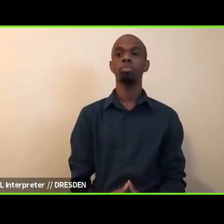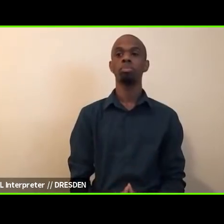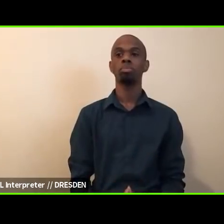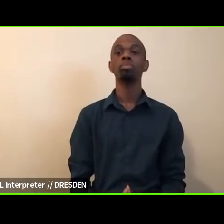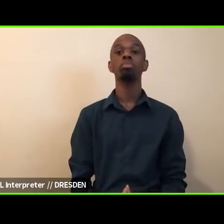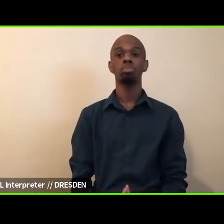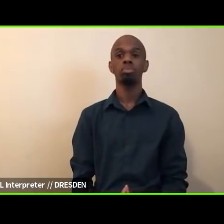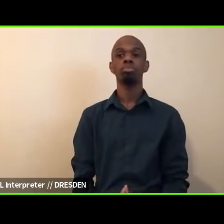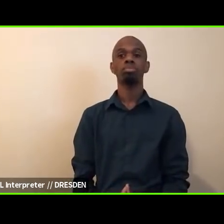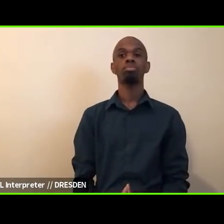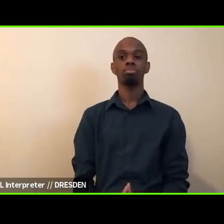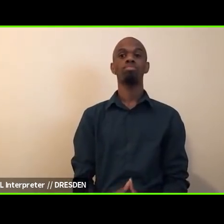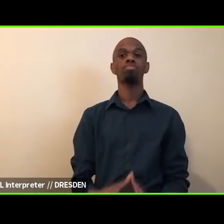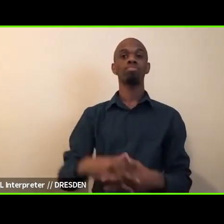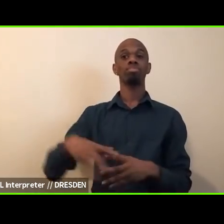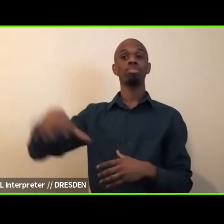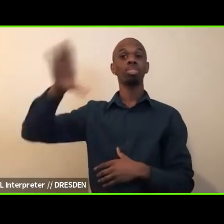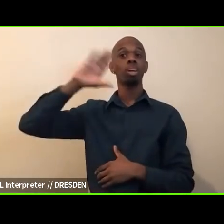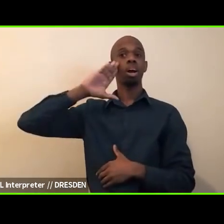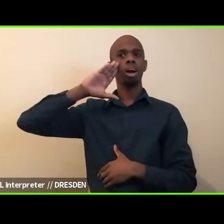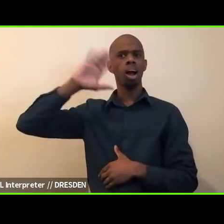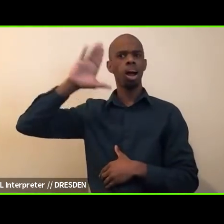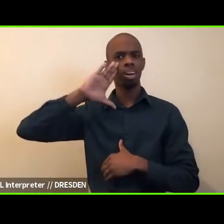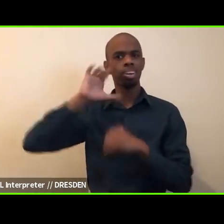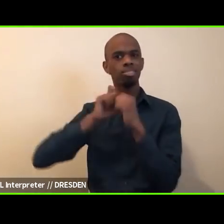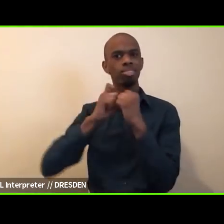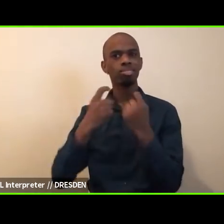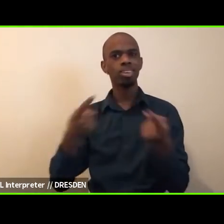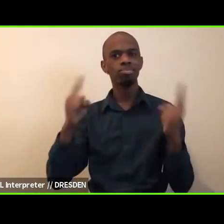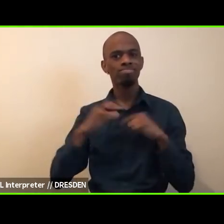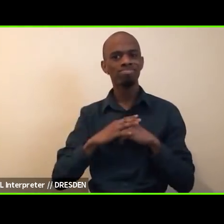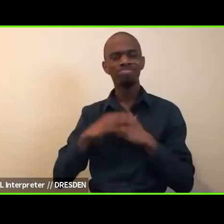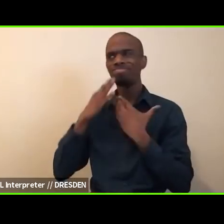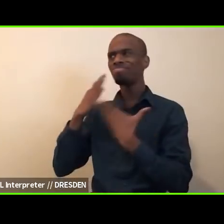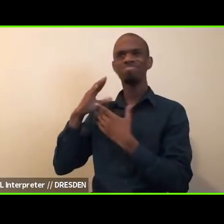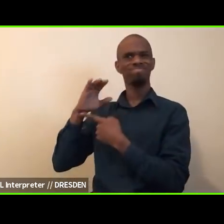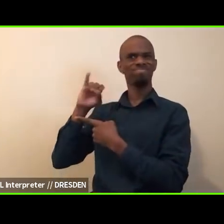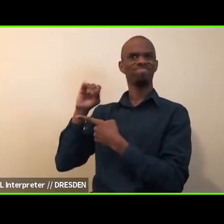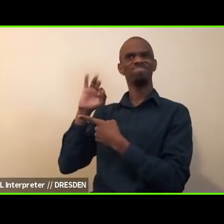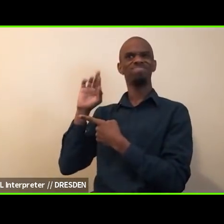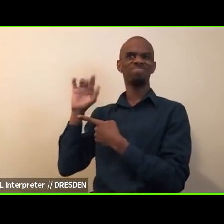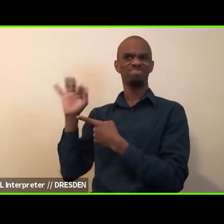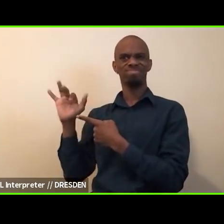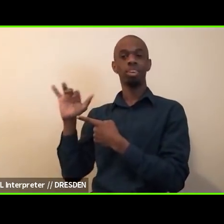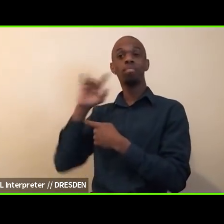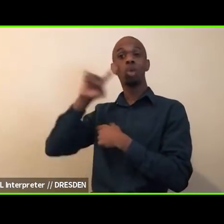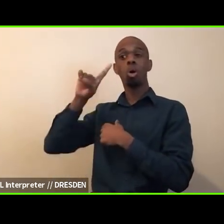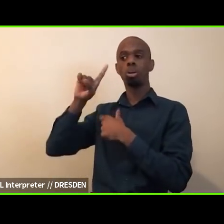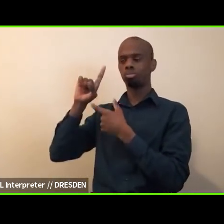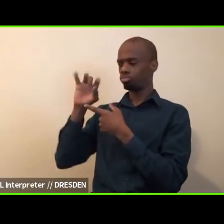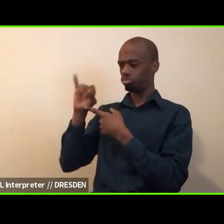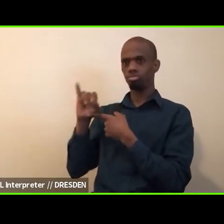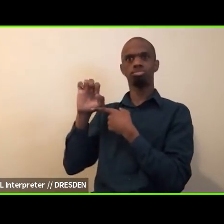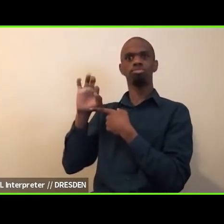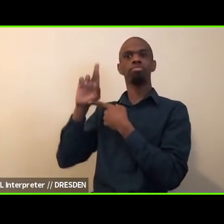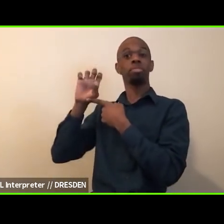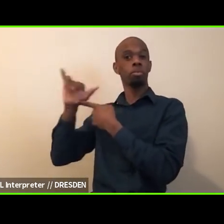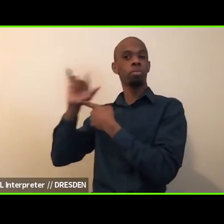Hi, everybody. Thank you, Jeffreen, for the introduction. And I want to first